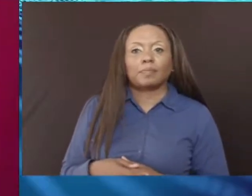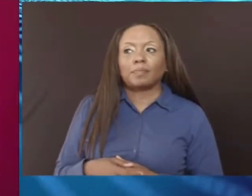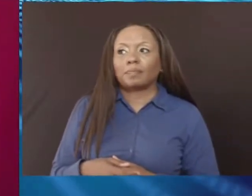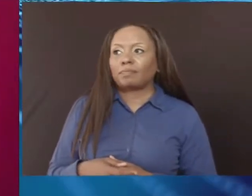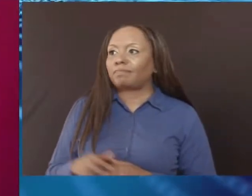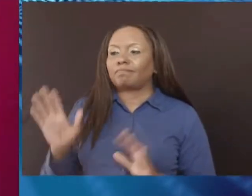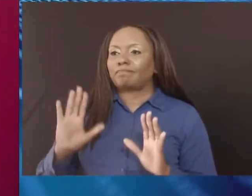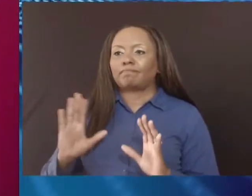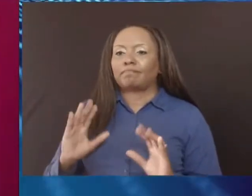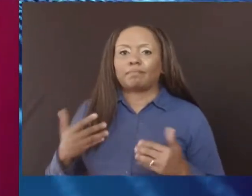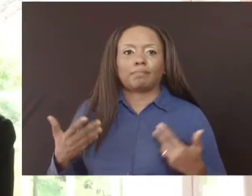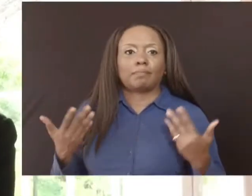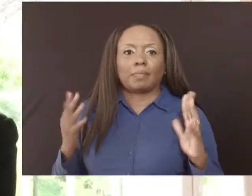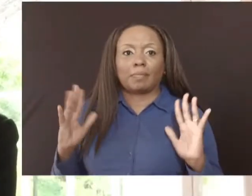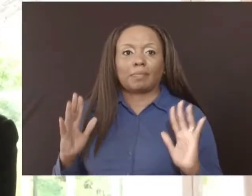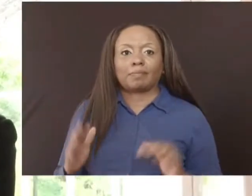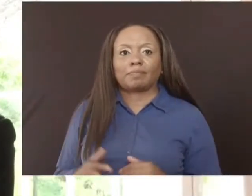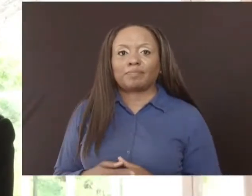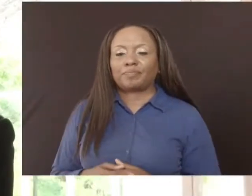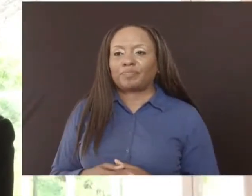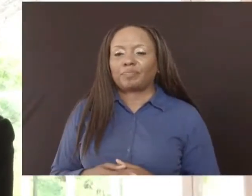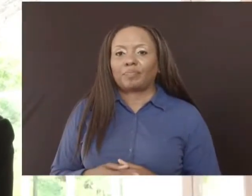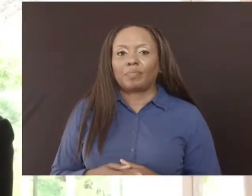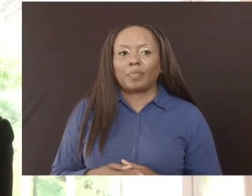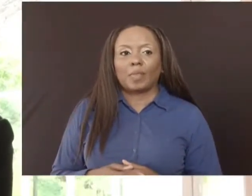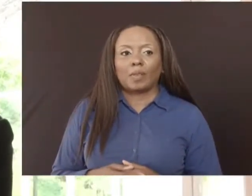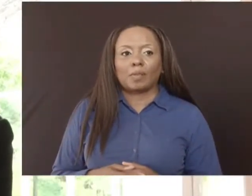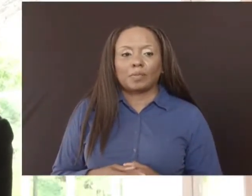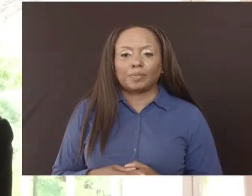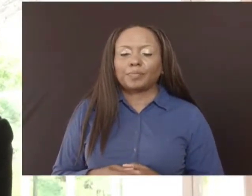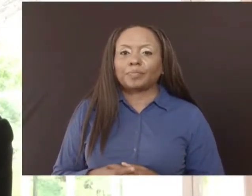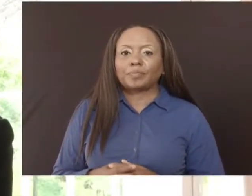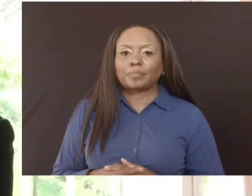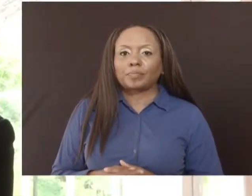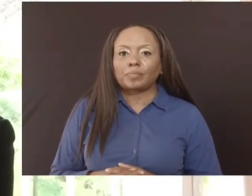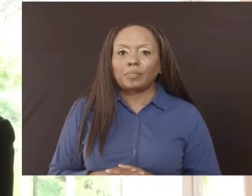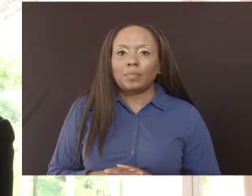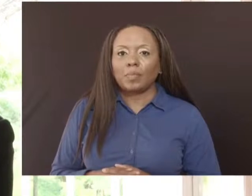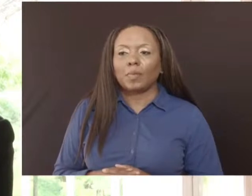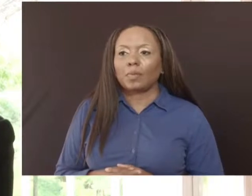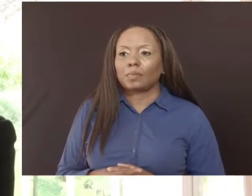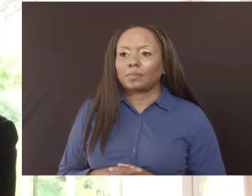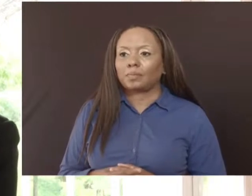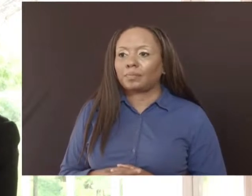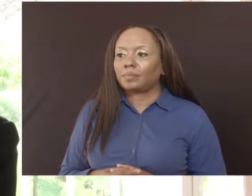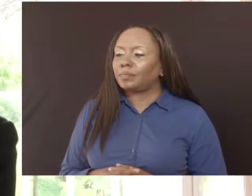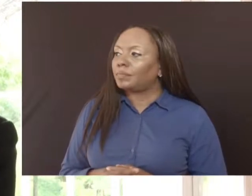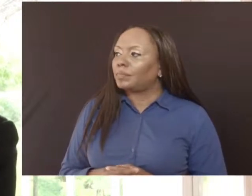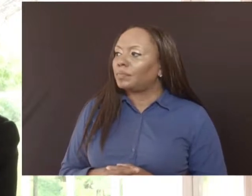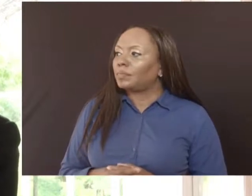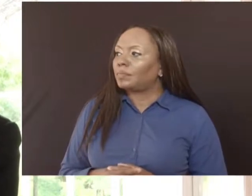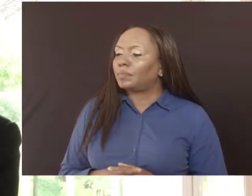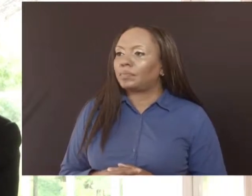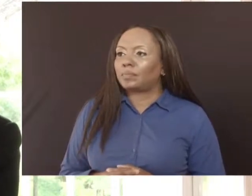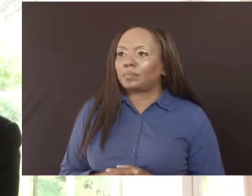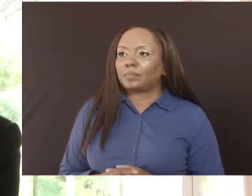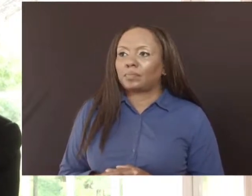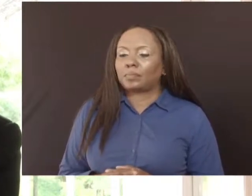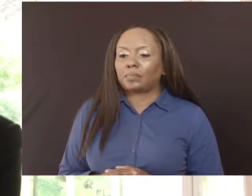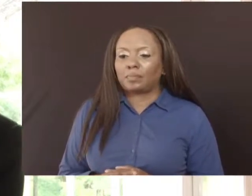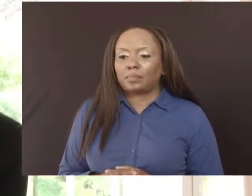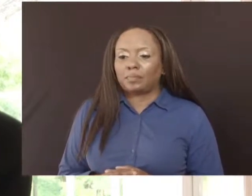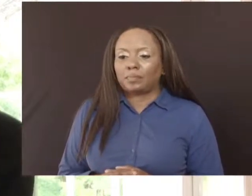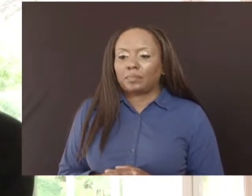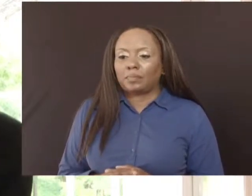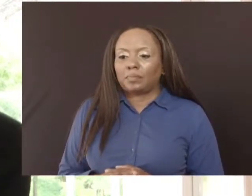Not at this point. I wonder to what extent does this move to home isolation impact on